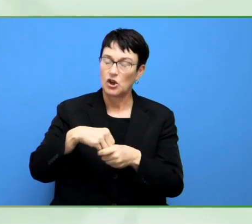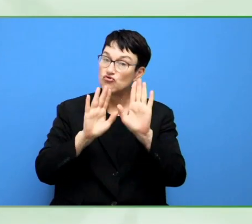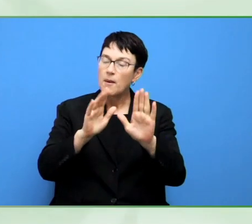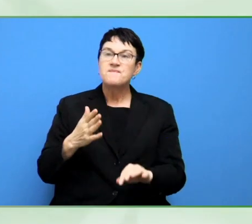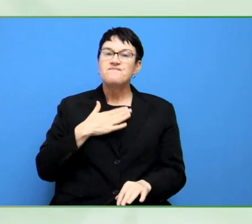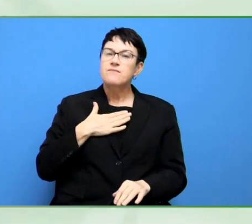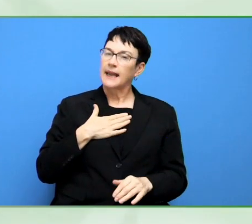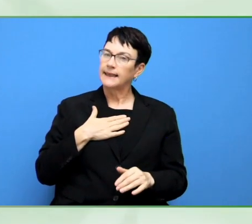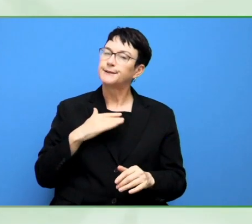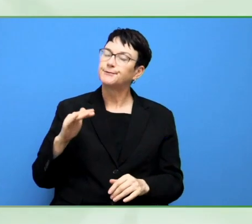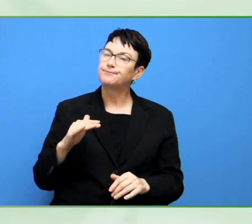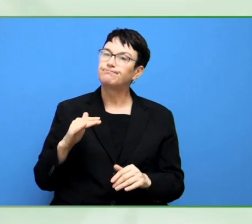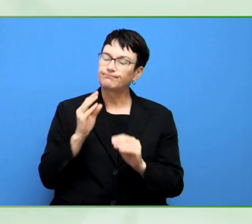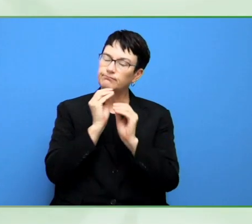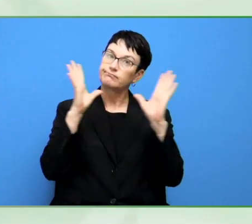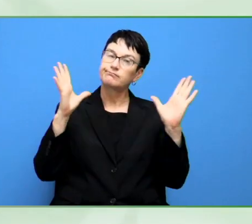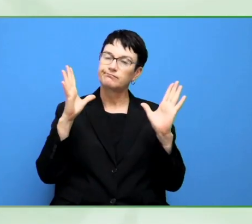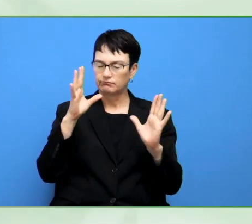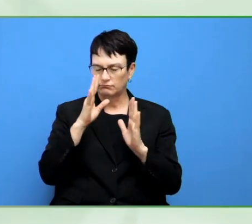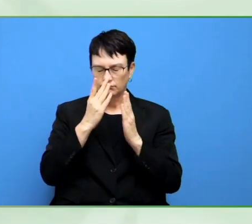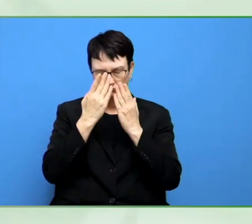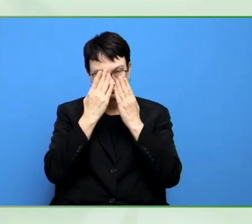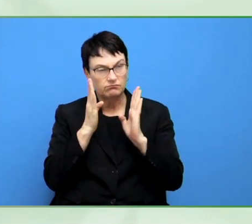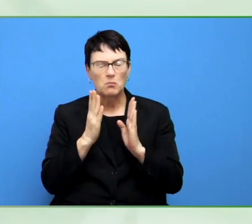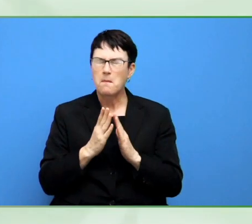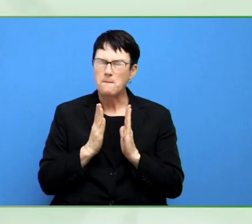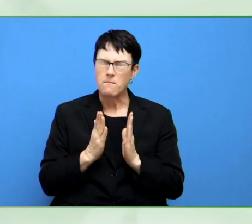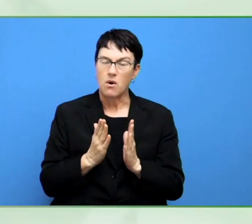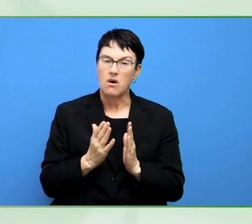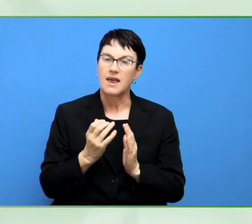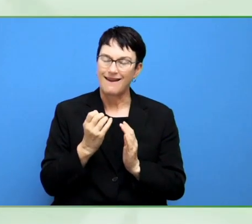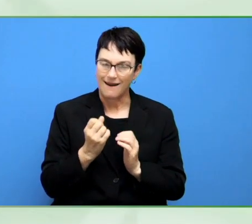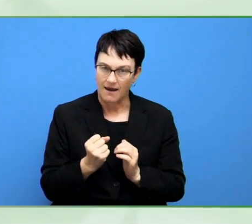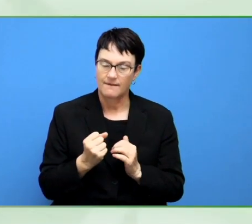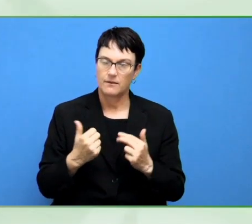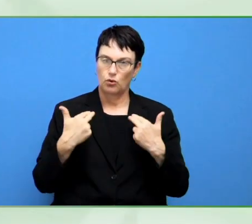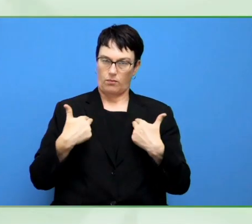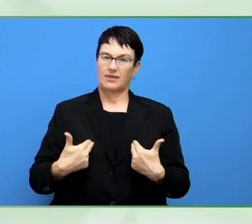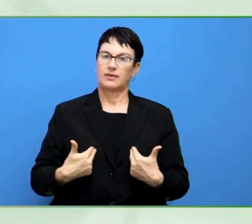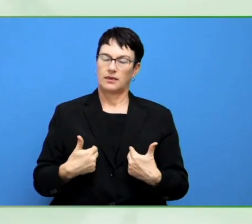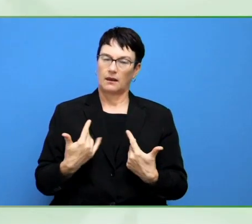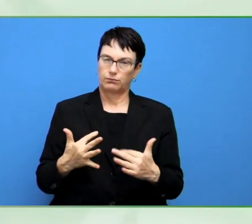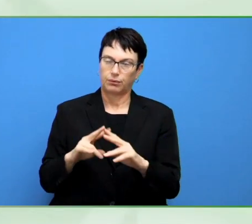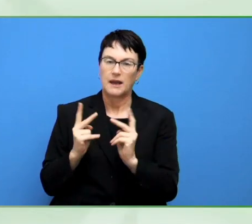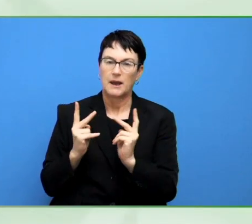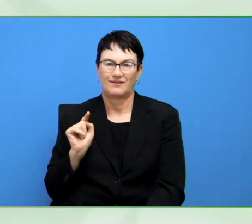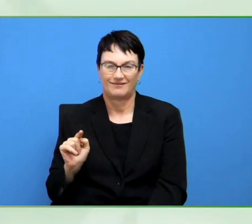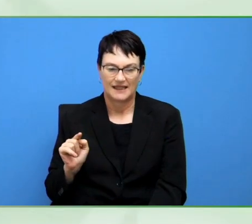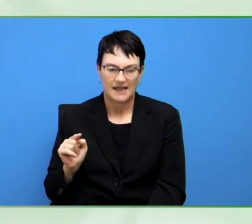dangerous point of developing moral standards around that, which is very, very dangerous because the world is